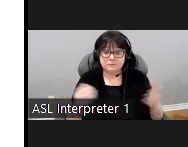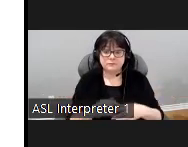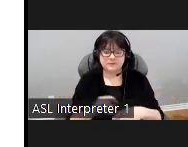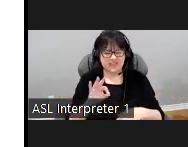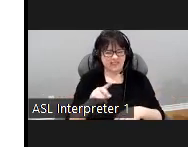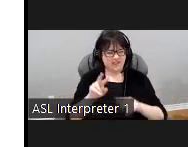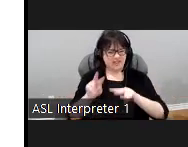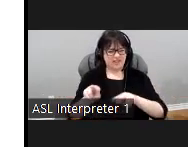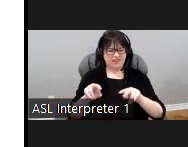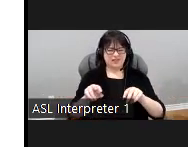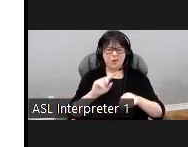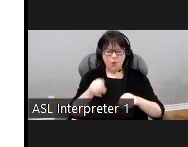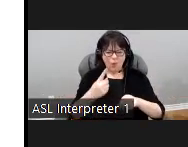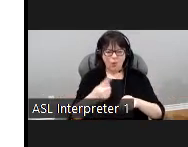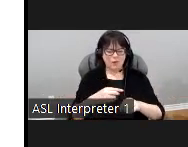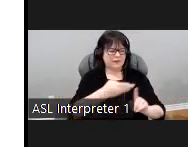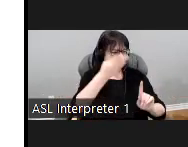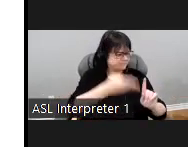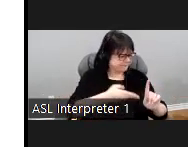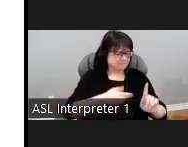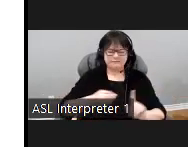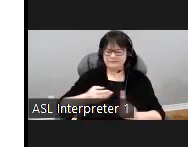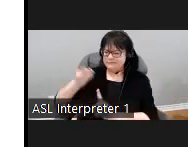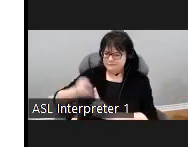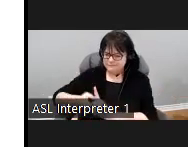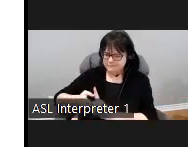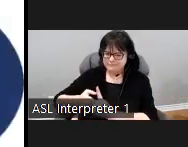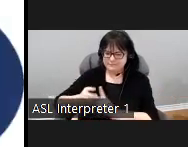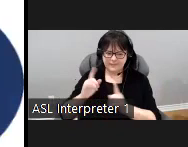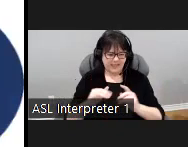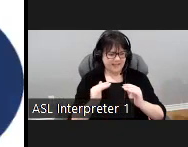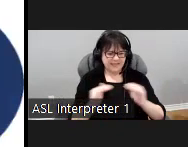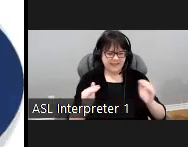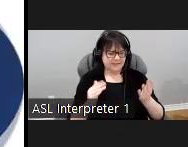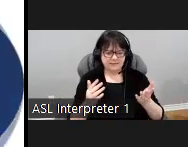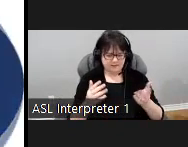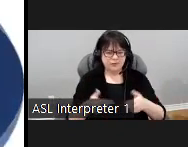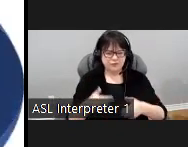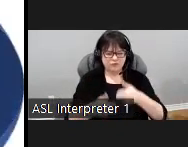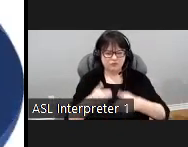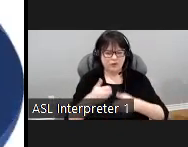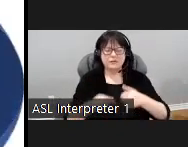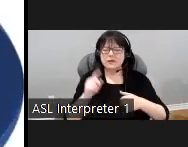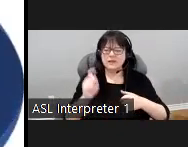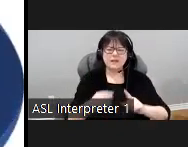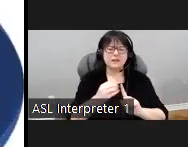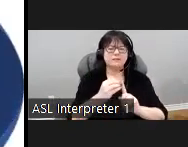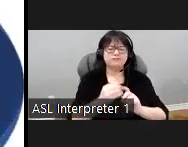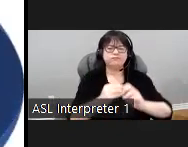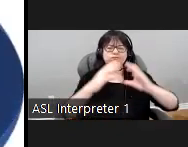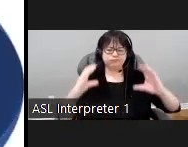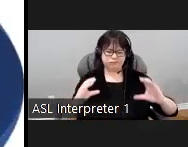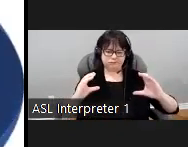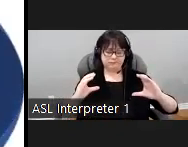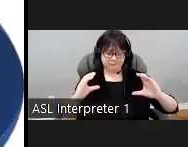with focusing the issues only at an individual level, when in truth, what we're talking about